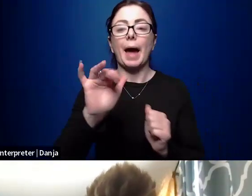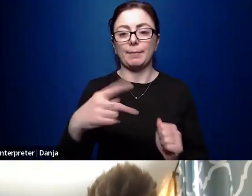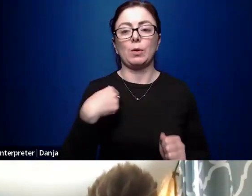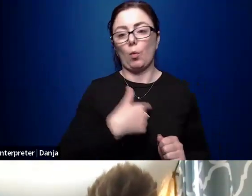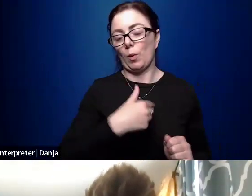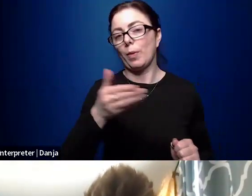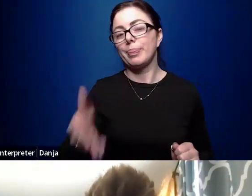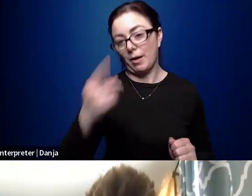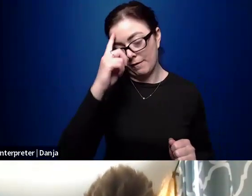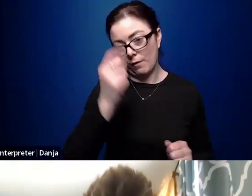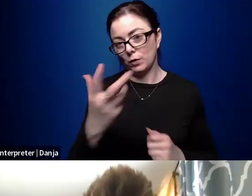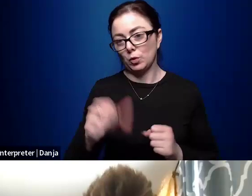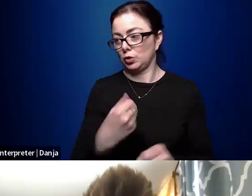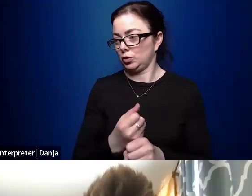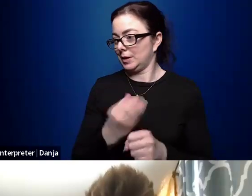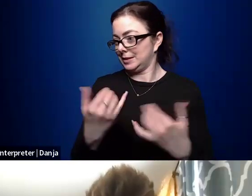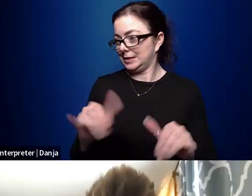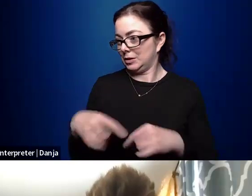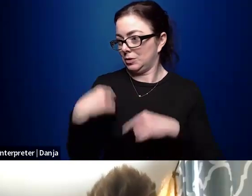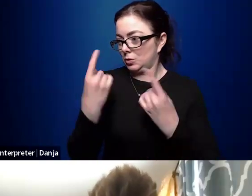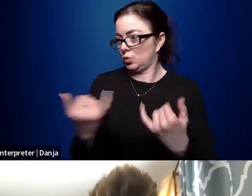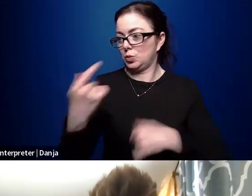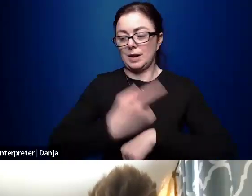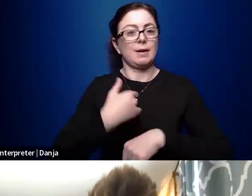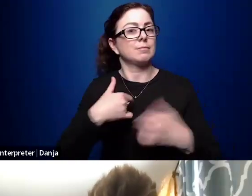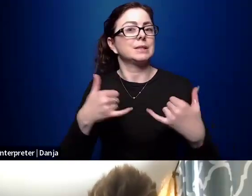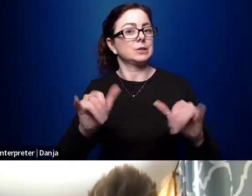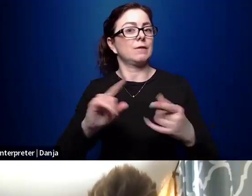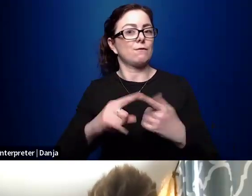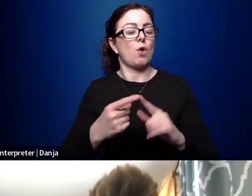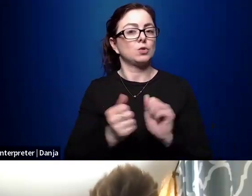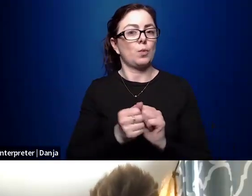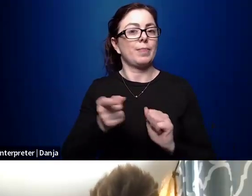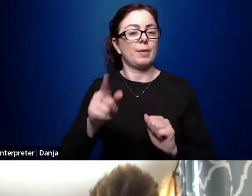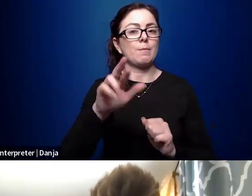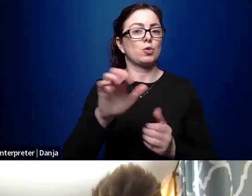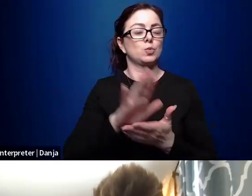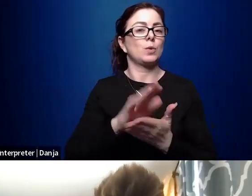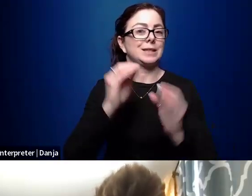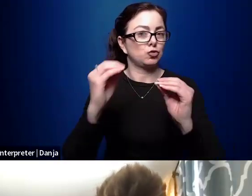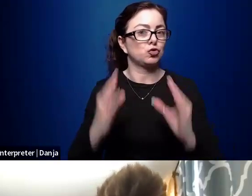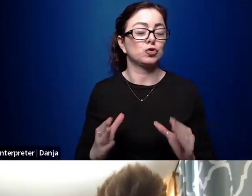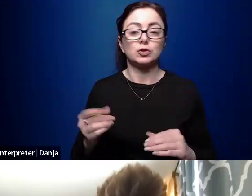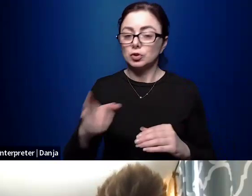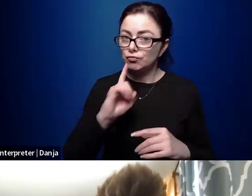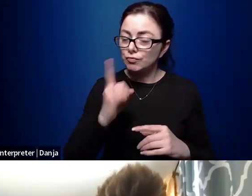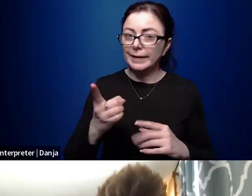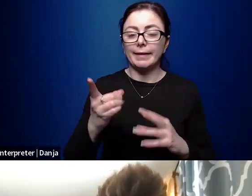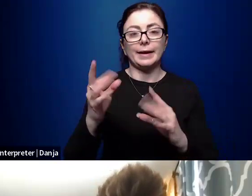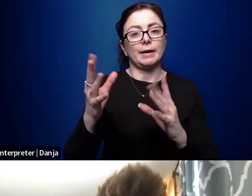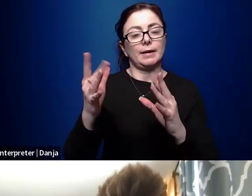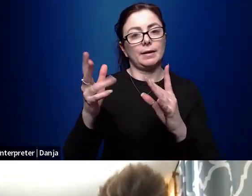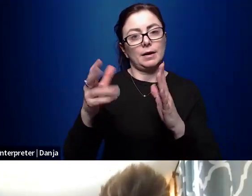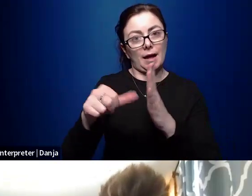and I'm still friends with her to this day. But she really instilled in me that I have